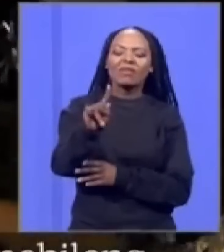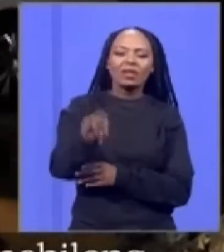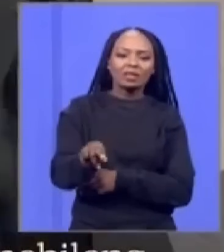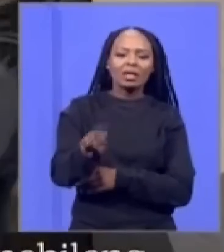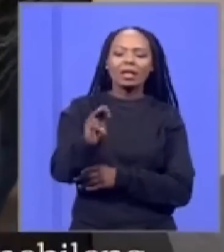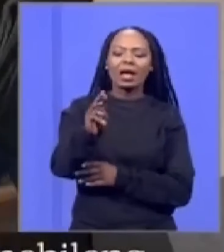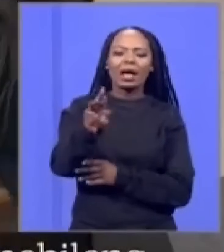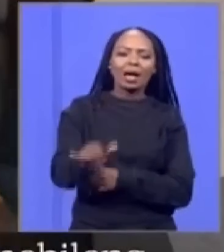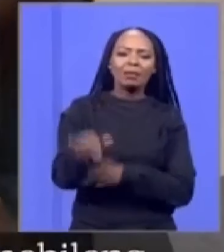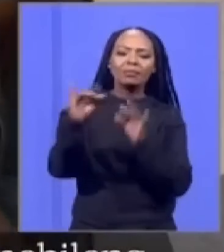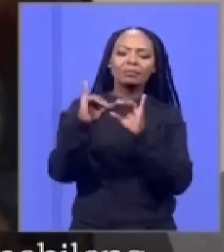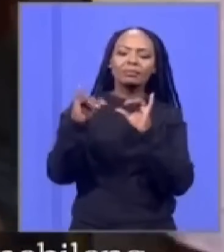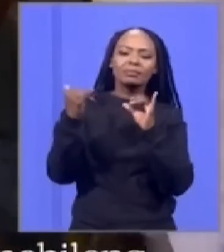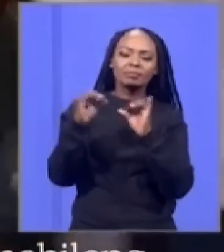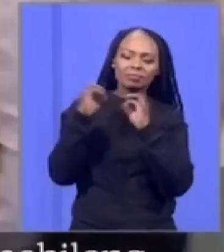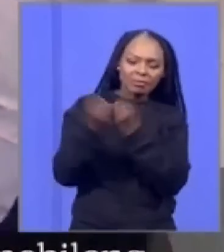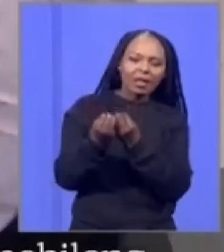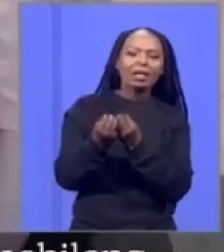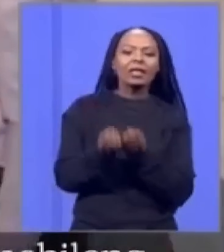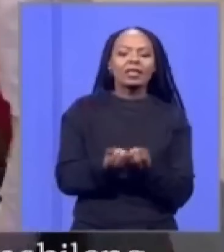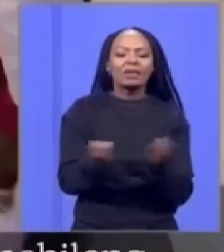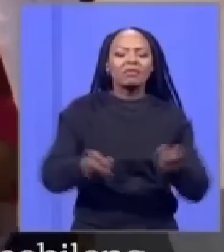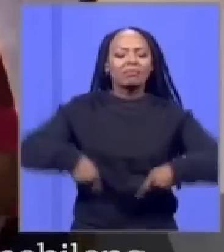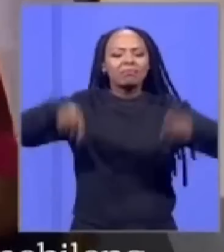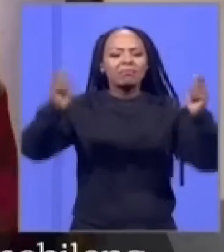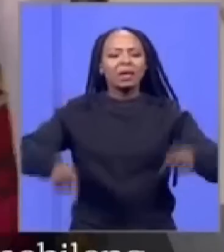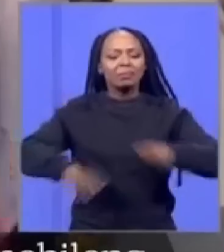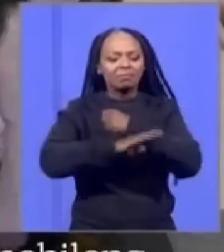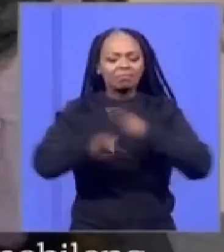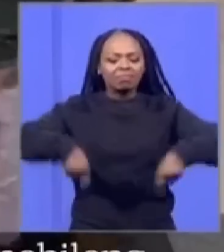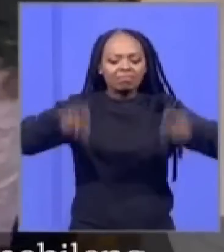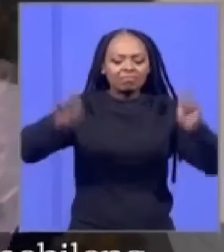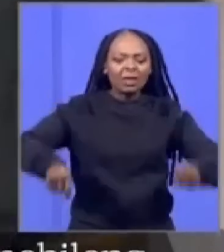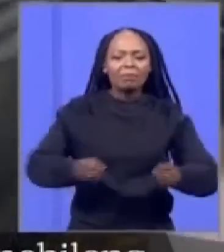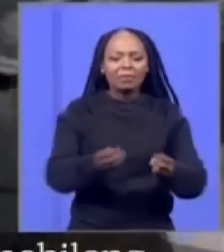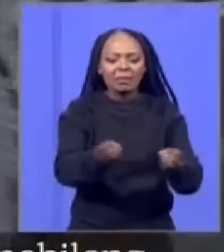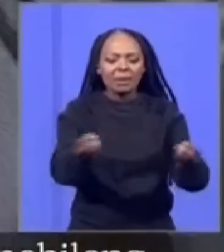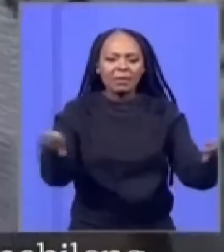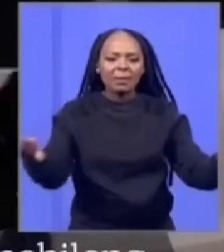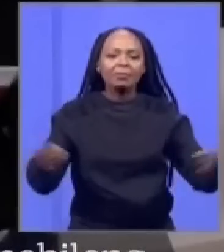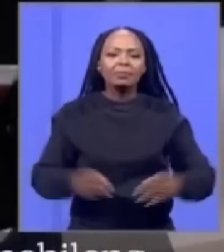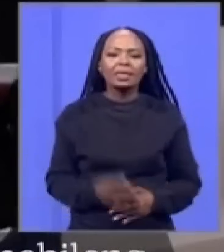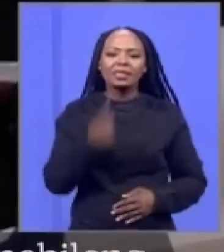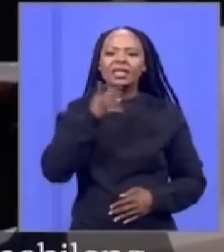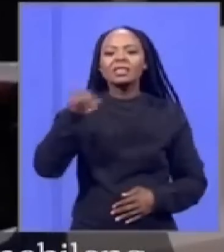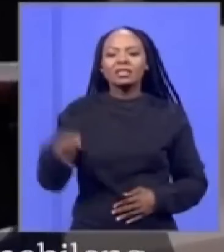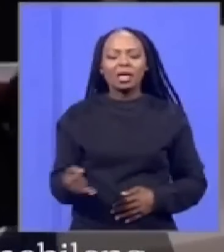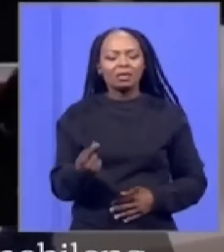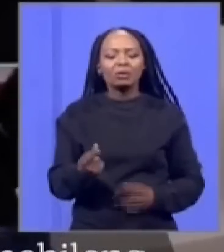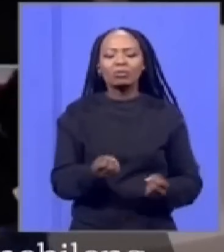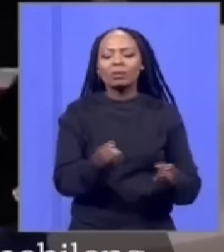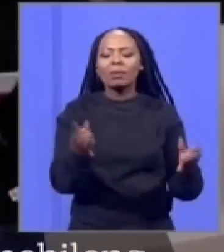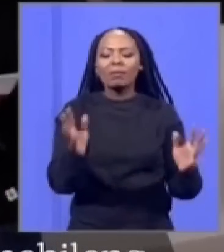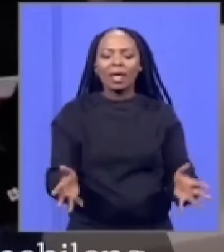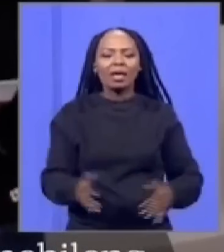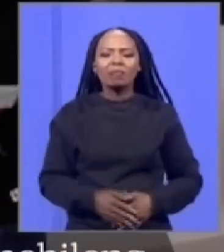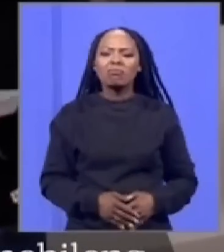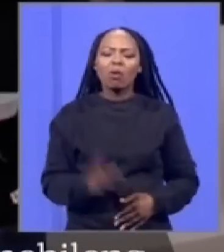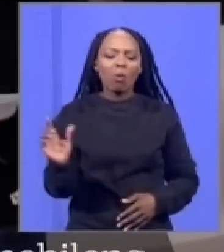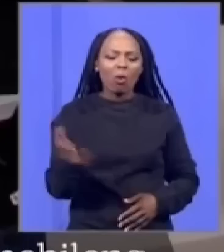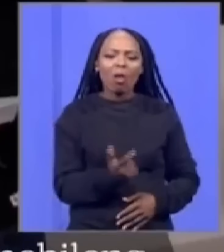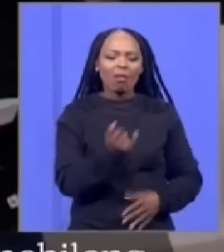diamaleng mme ba ne wa gape le dikobo. Mokgatlo o wa re ga ba tlaleletse fela dipalopalo mongwe le mongwe o ikemetse